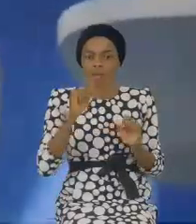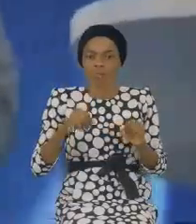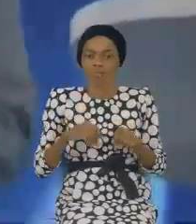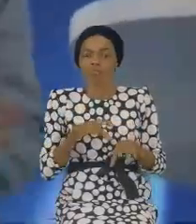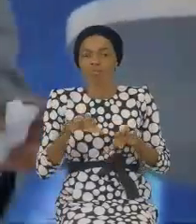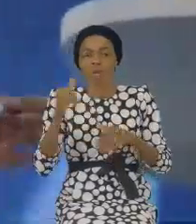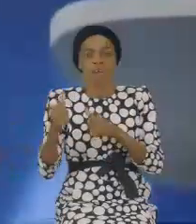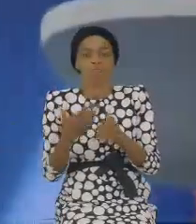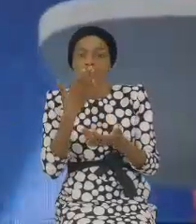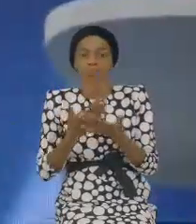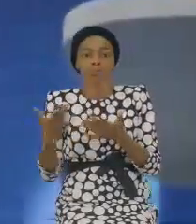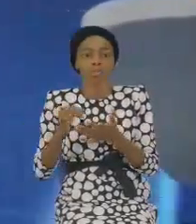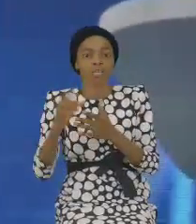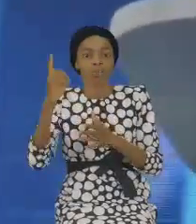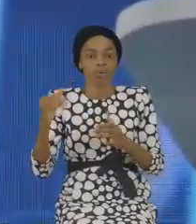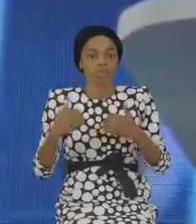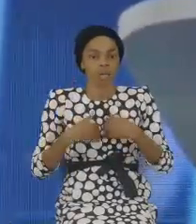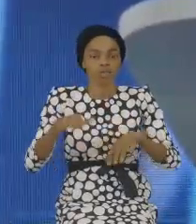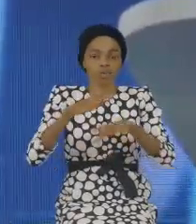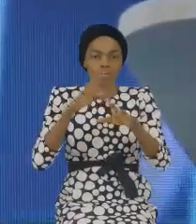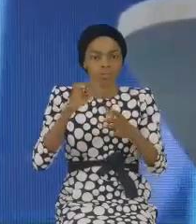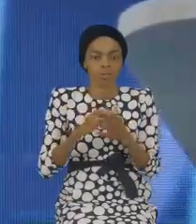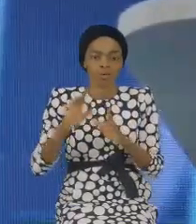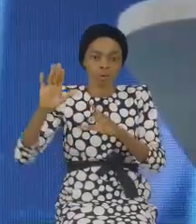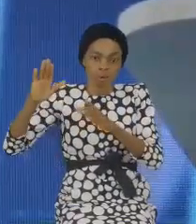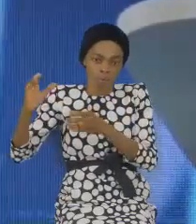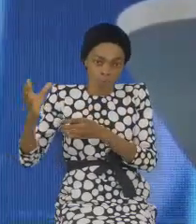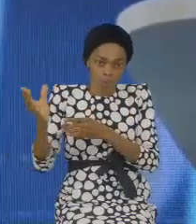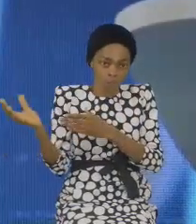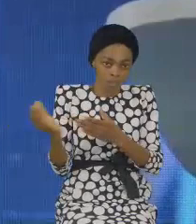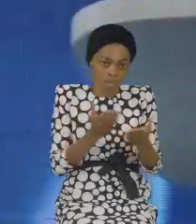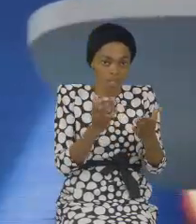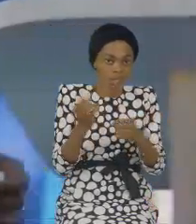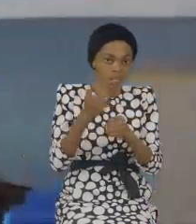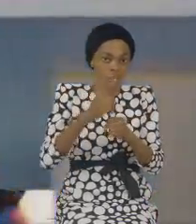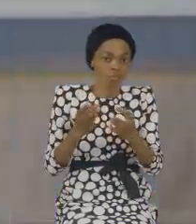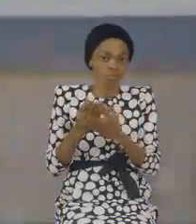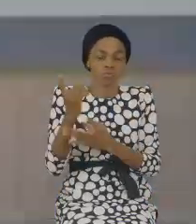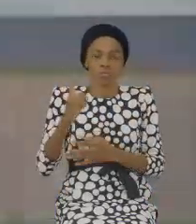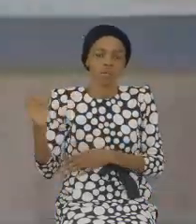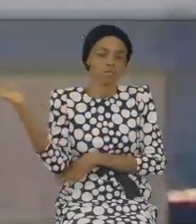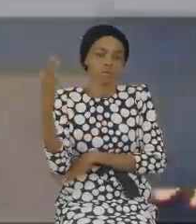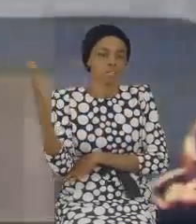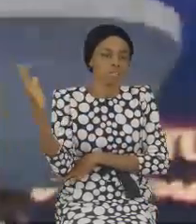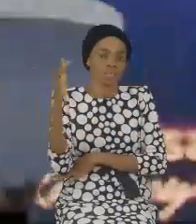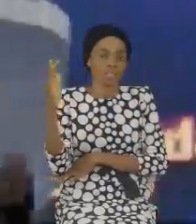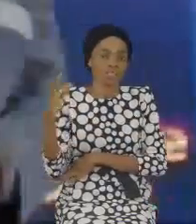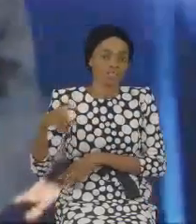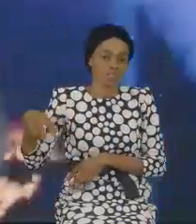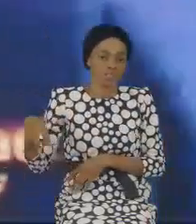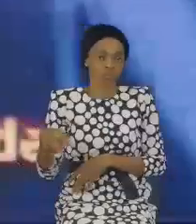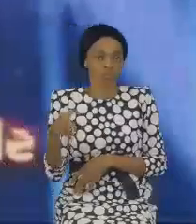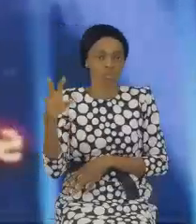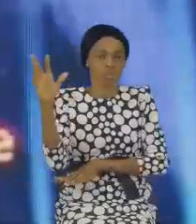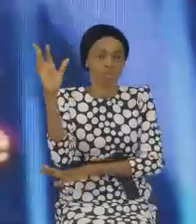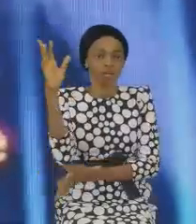called us to do while we're passing through the wilderness jungle. Look at number two here. Number two, we're